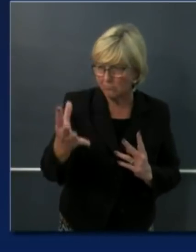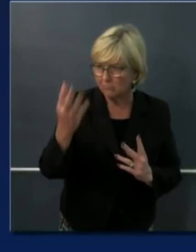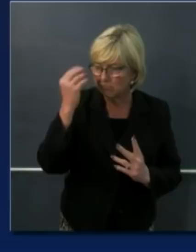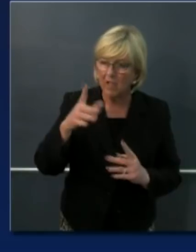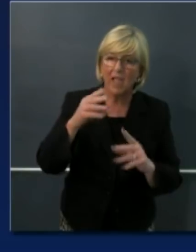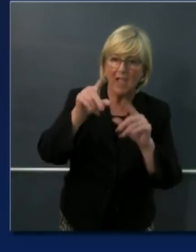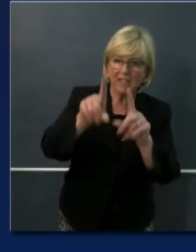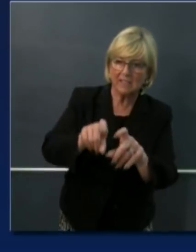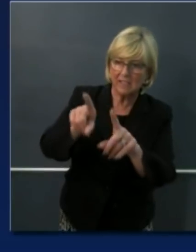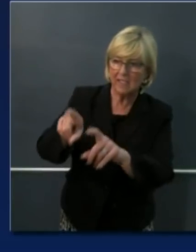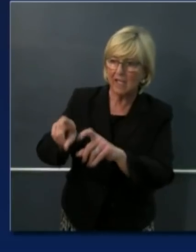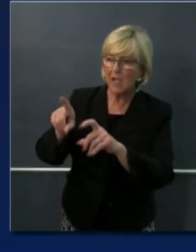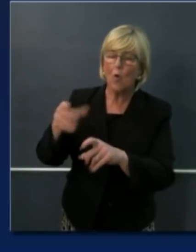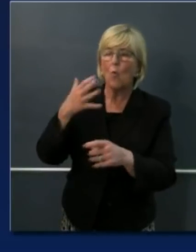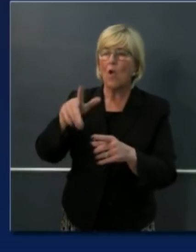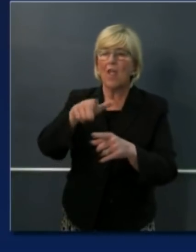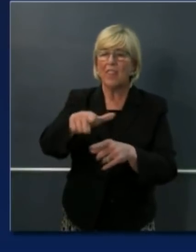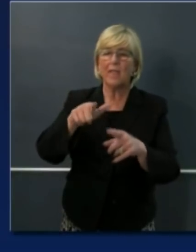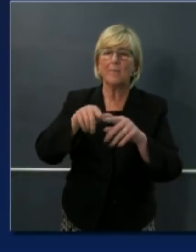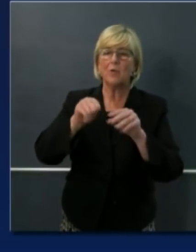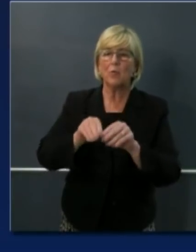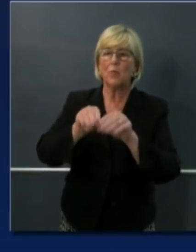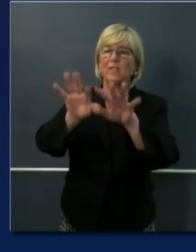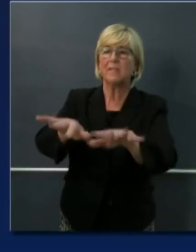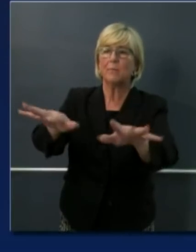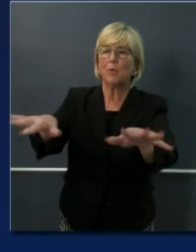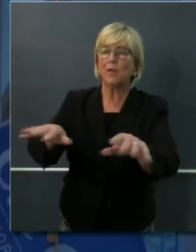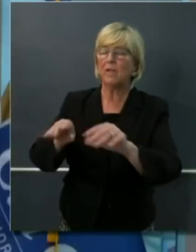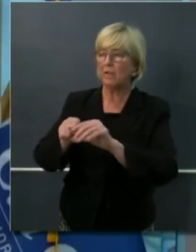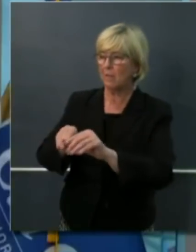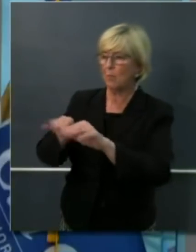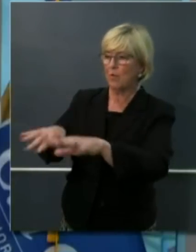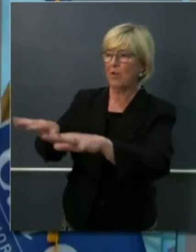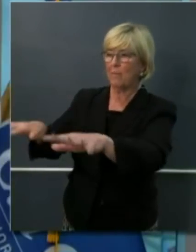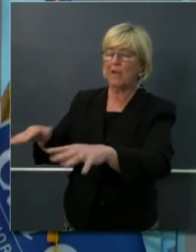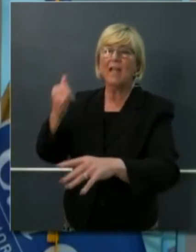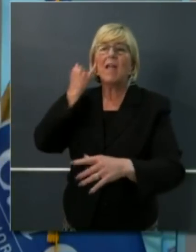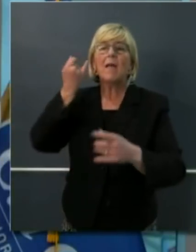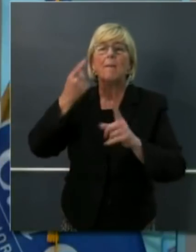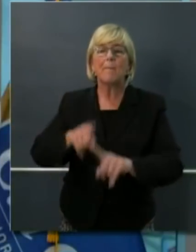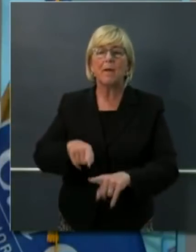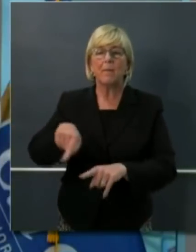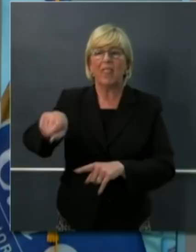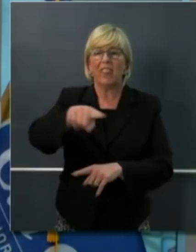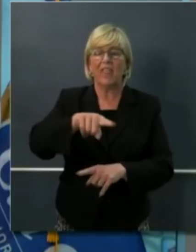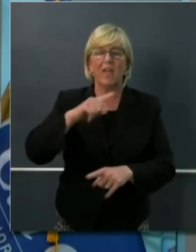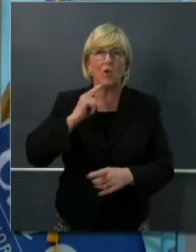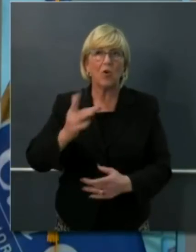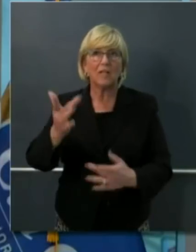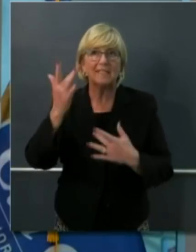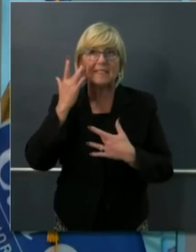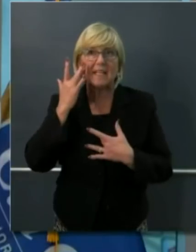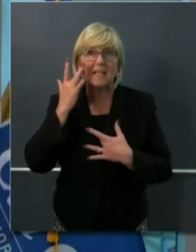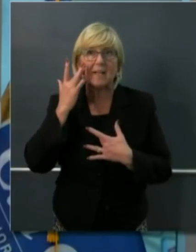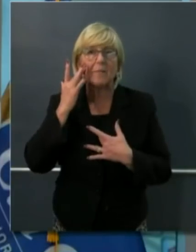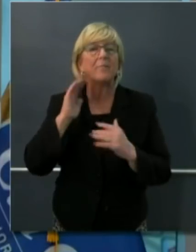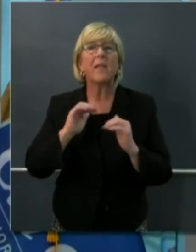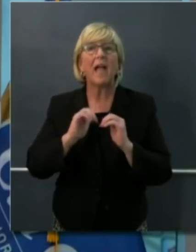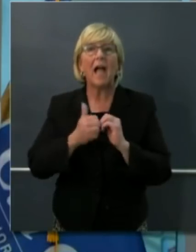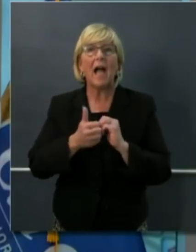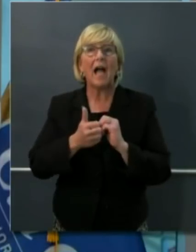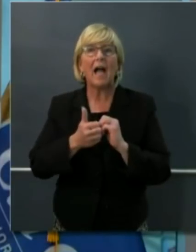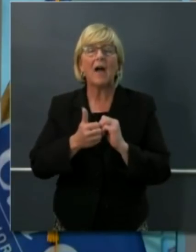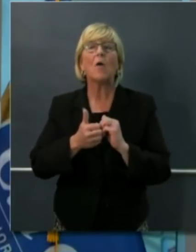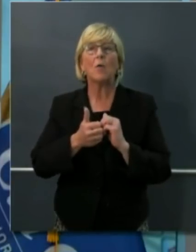chance of spreading COVID-19 in case they in fact are infected. And that, being able to do that, gives us